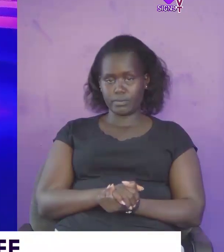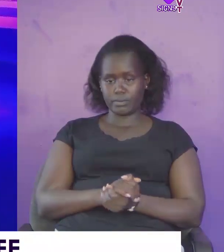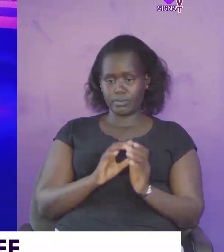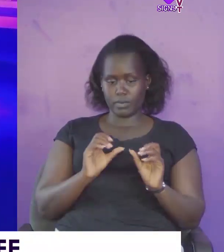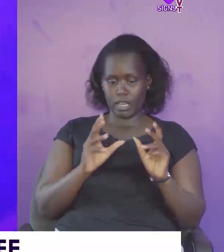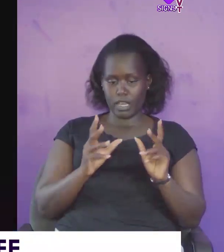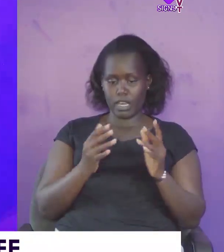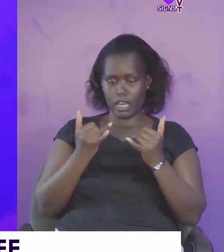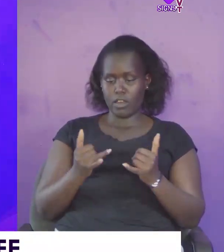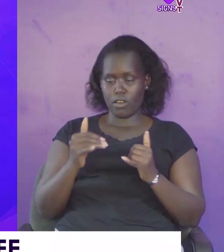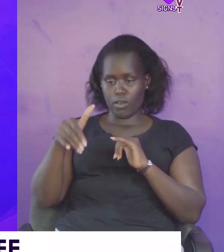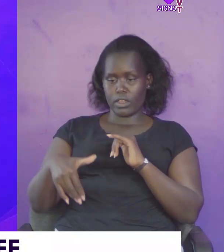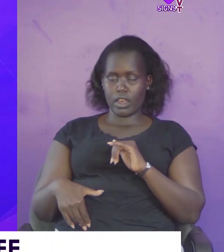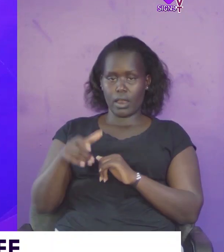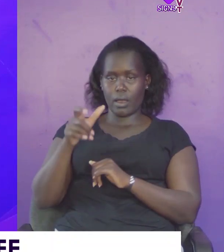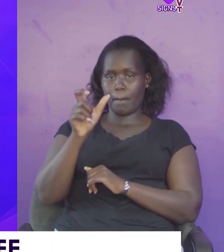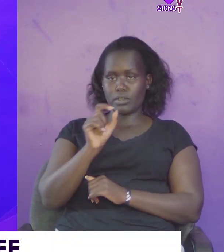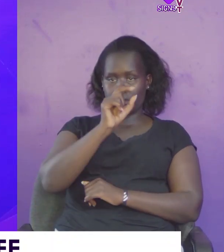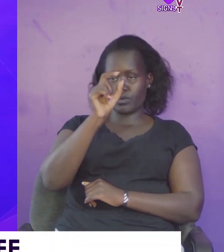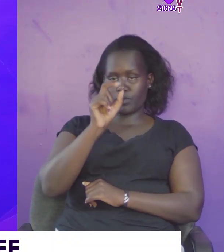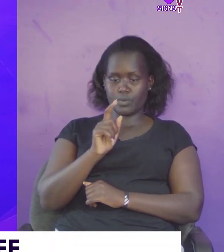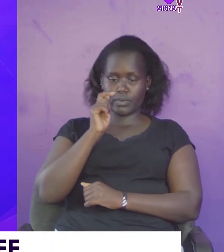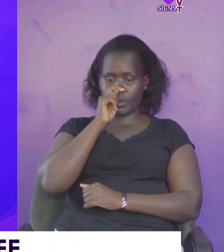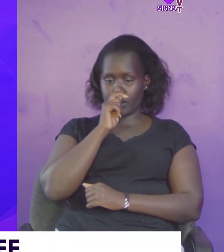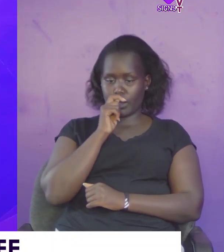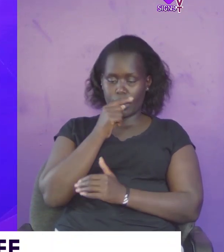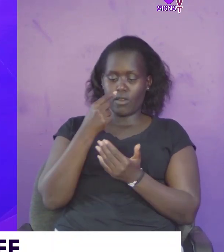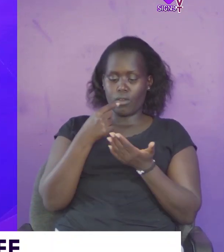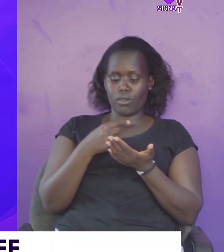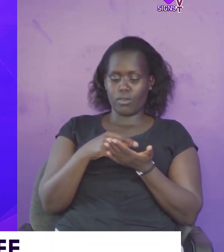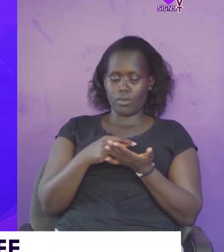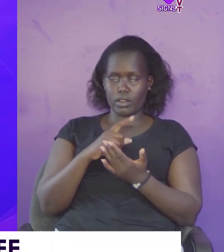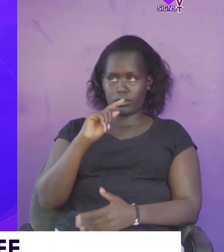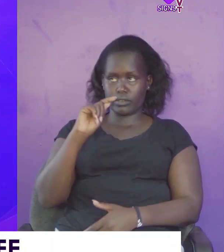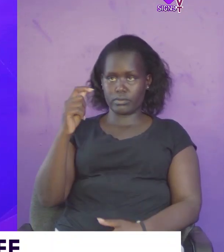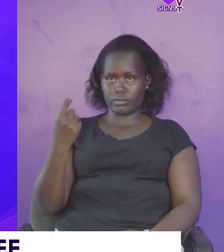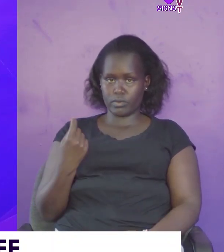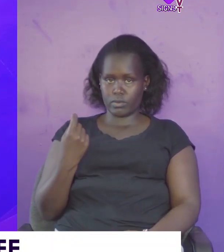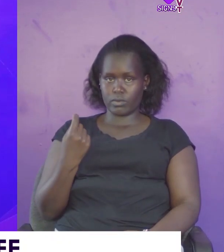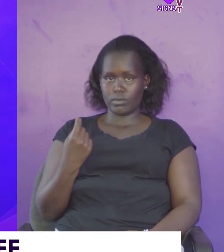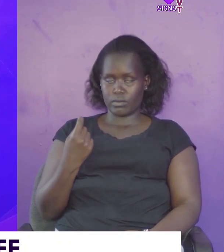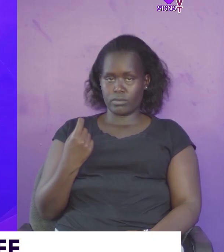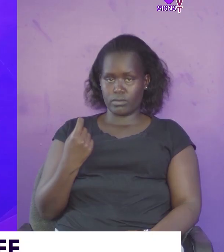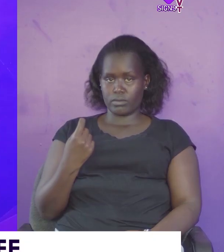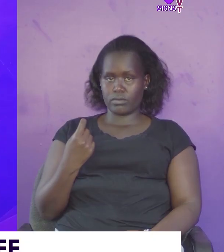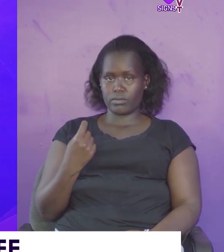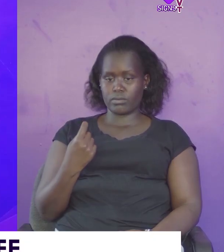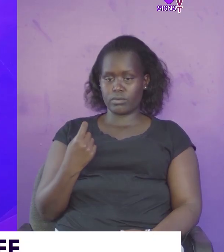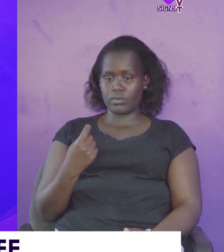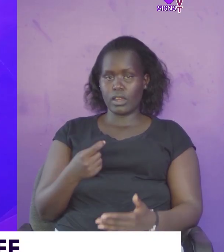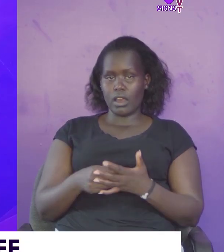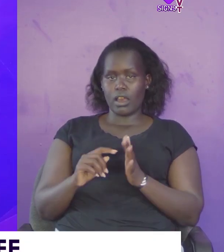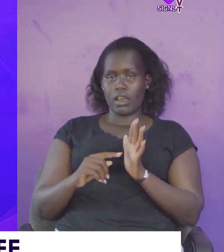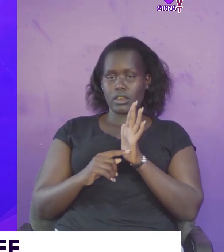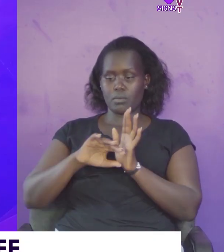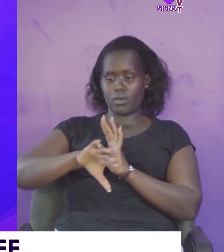looking at the young person in the region, Tanzania, Uganda, Kenya, and beyond. You're looking at Cameroon